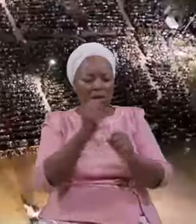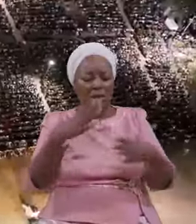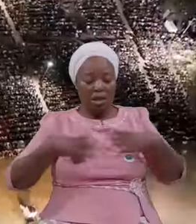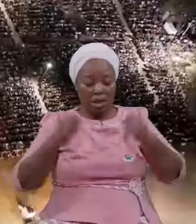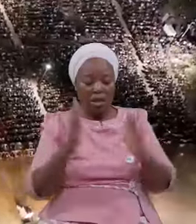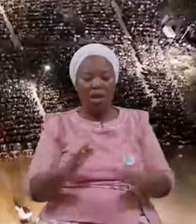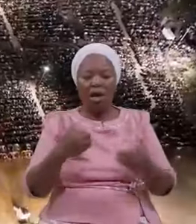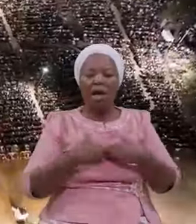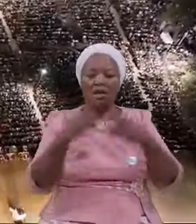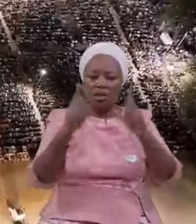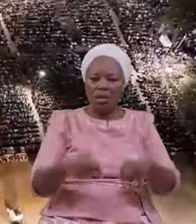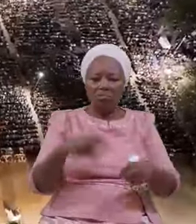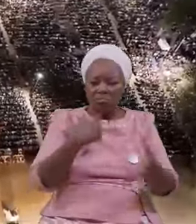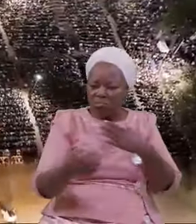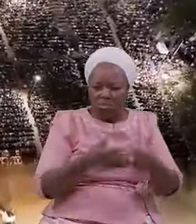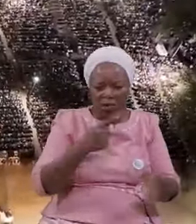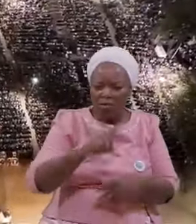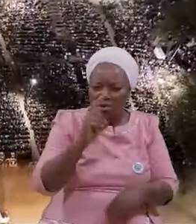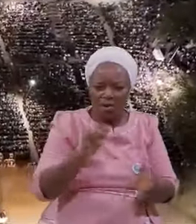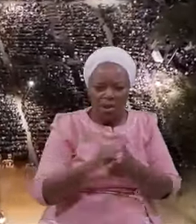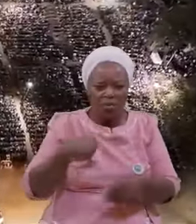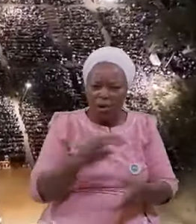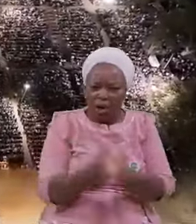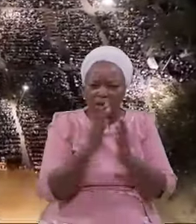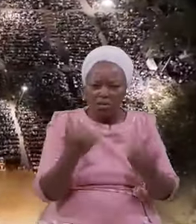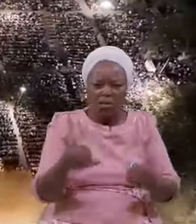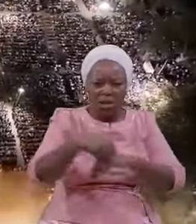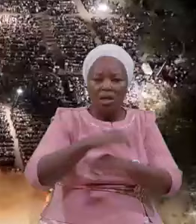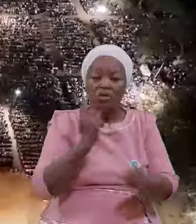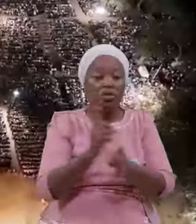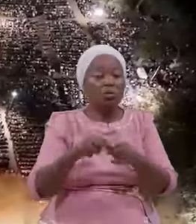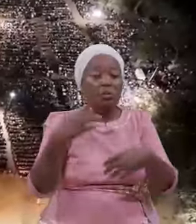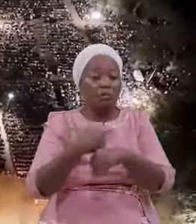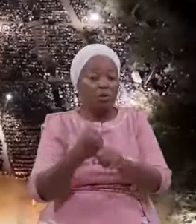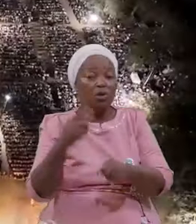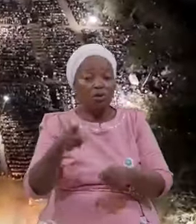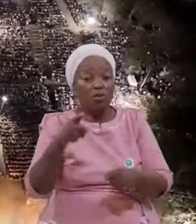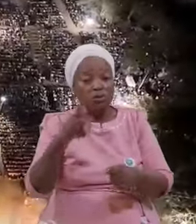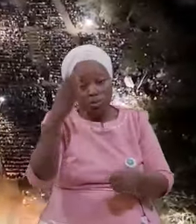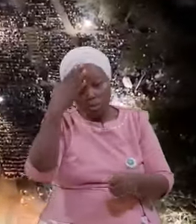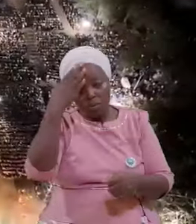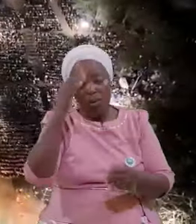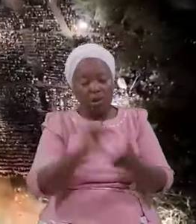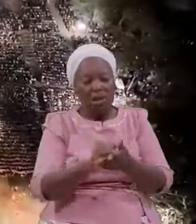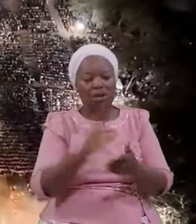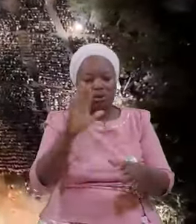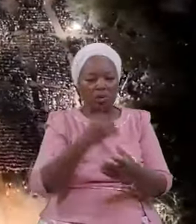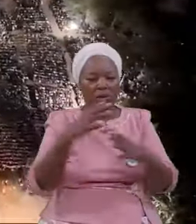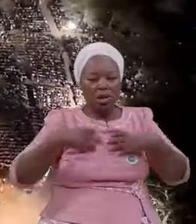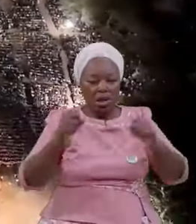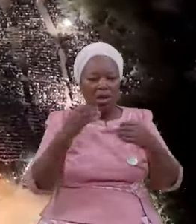Whatever question we're asking you tonight is to open up your mind. Your healer has come.